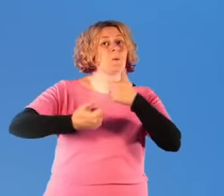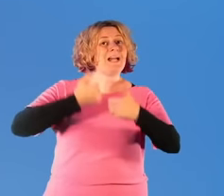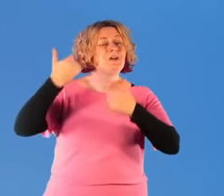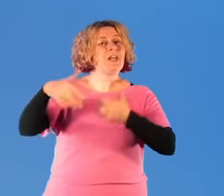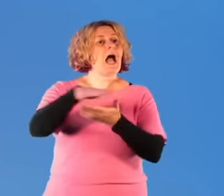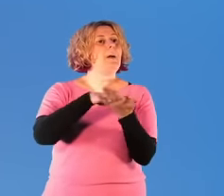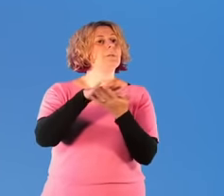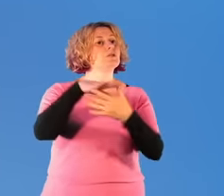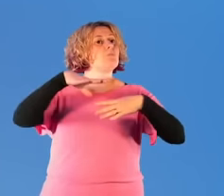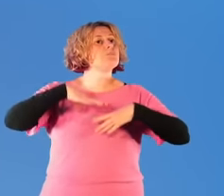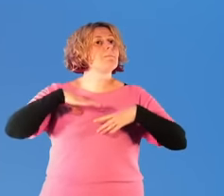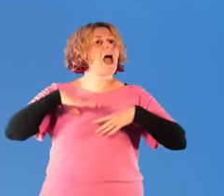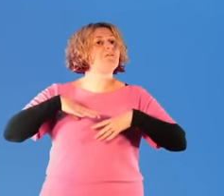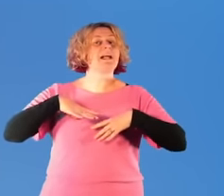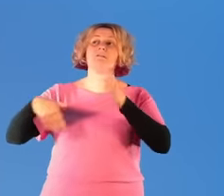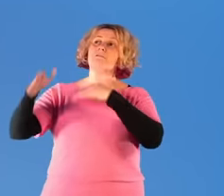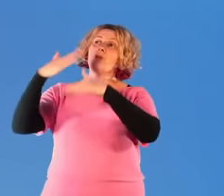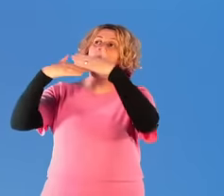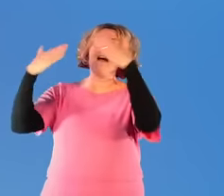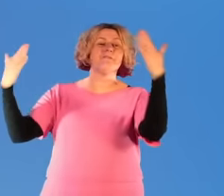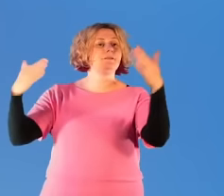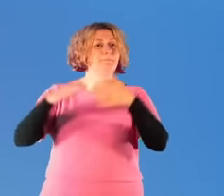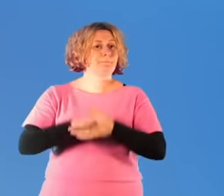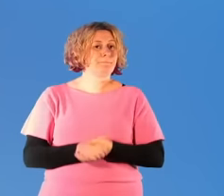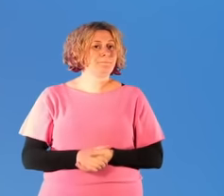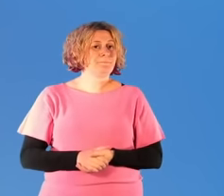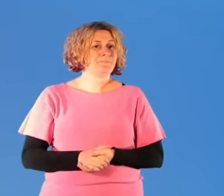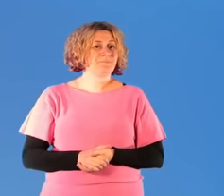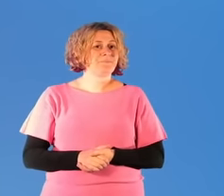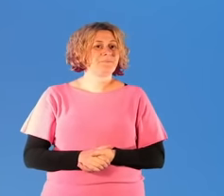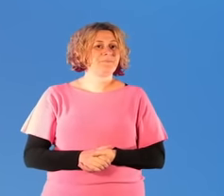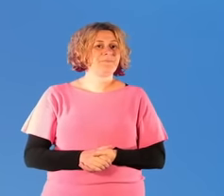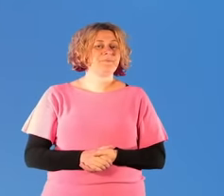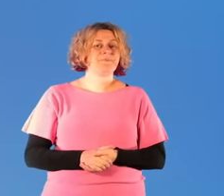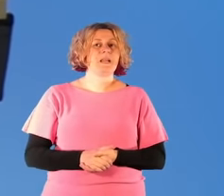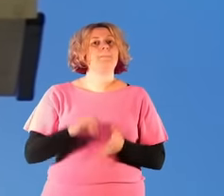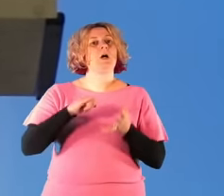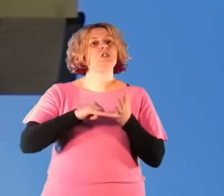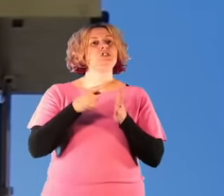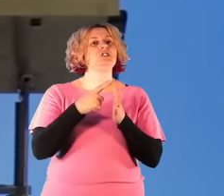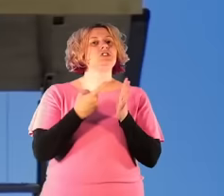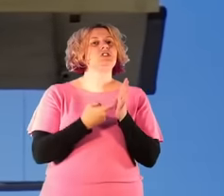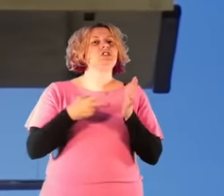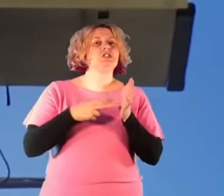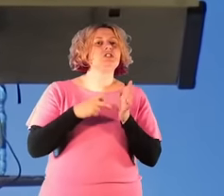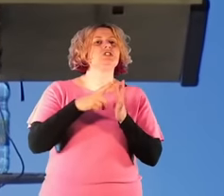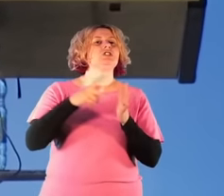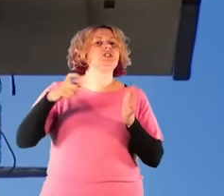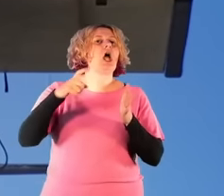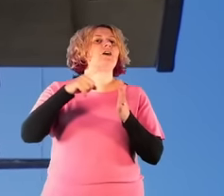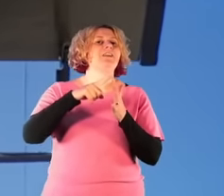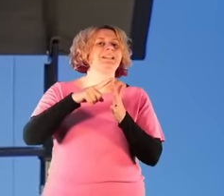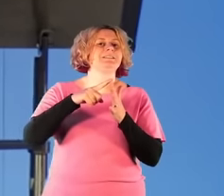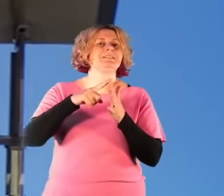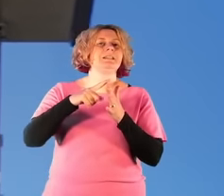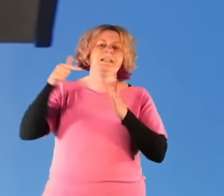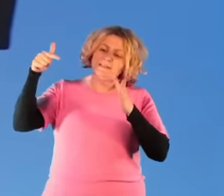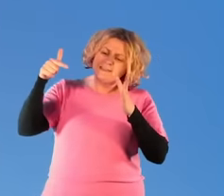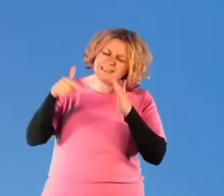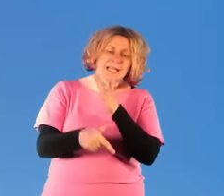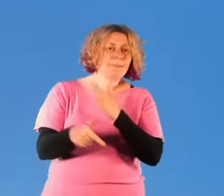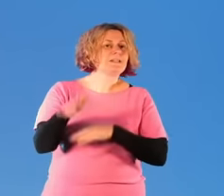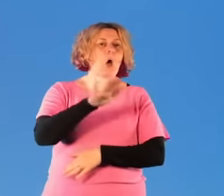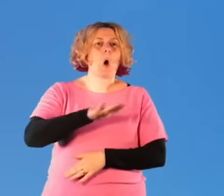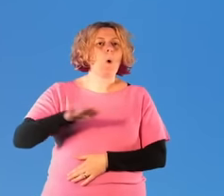We worship him day and night in his temple. But of course, it's more than that. The word service is much richer than that. It's more than just a long service of